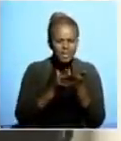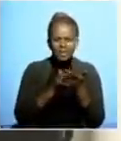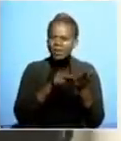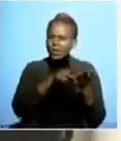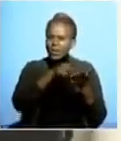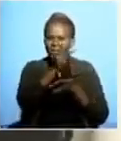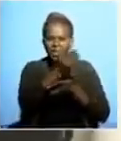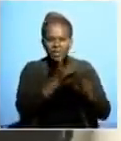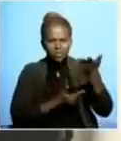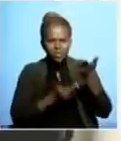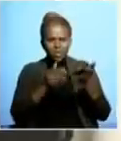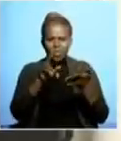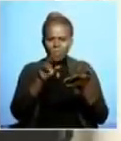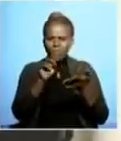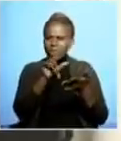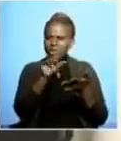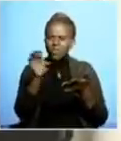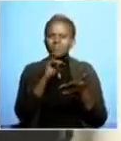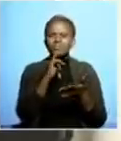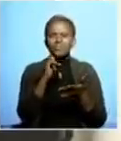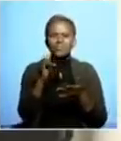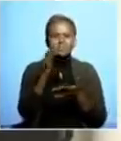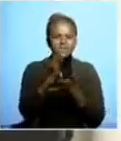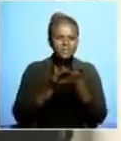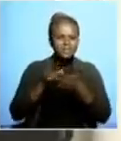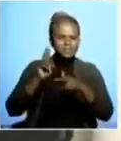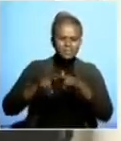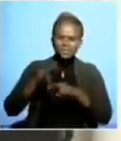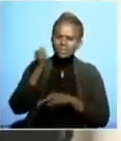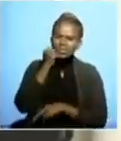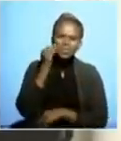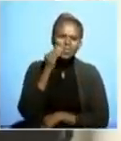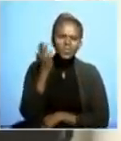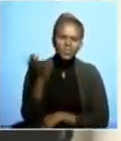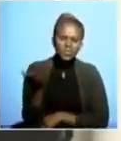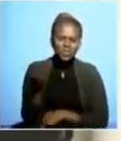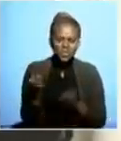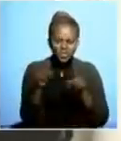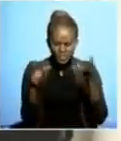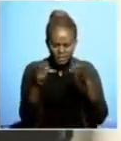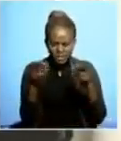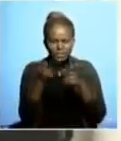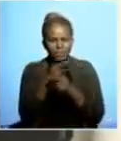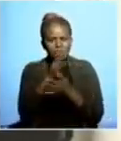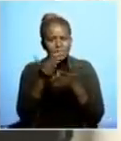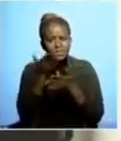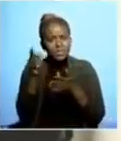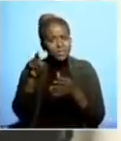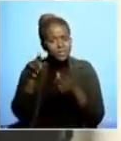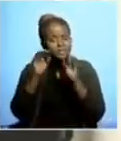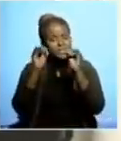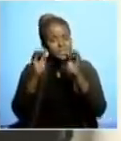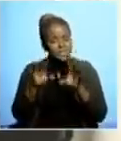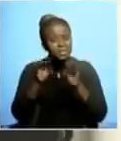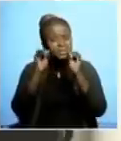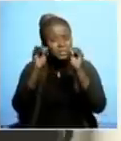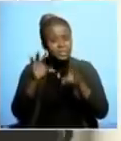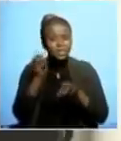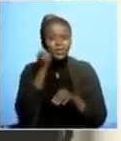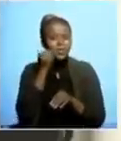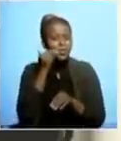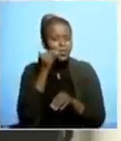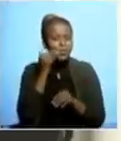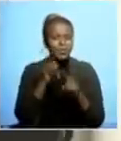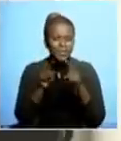payroll, some are sitting home. When a classroom somewhere needs a teacher is sitting home, but they are